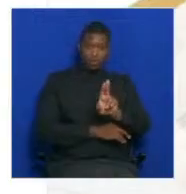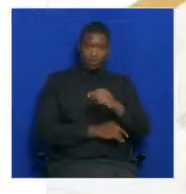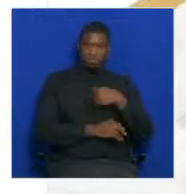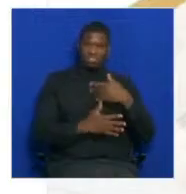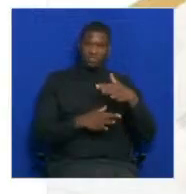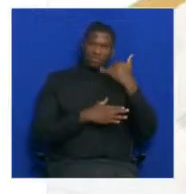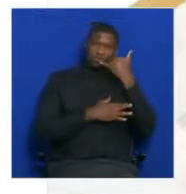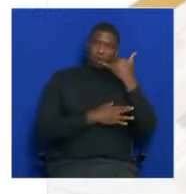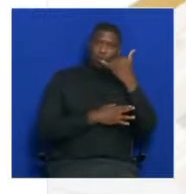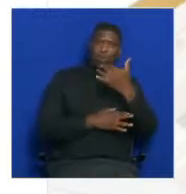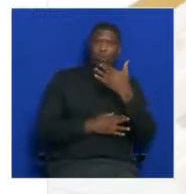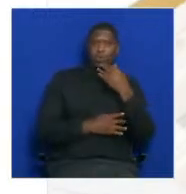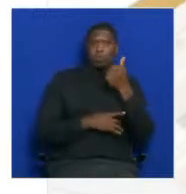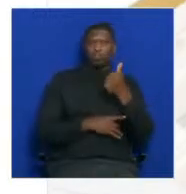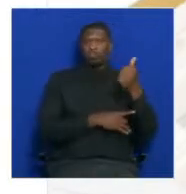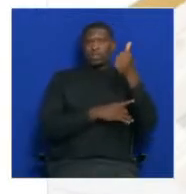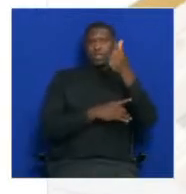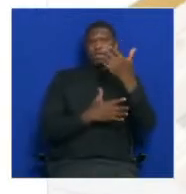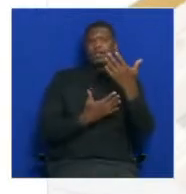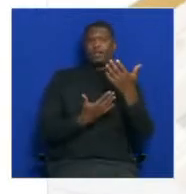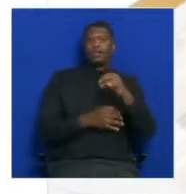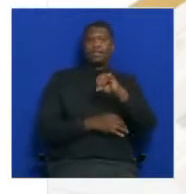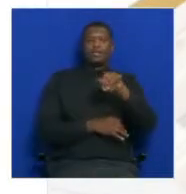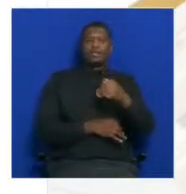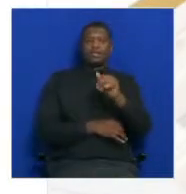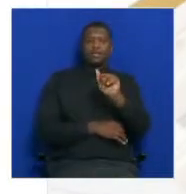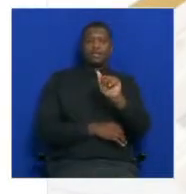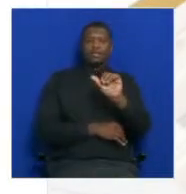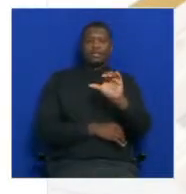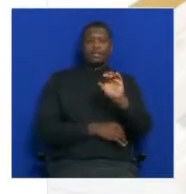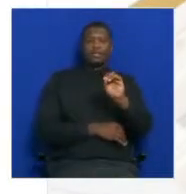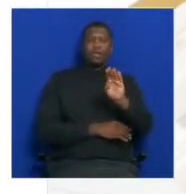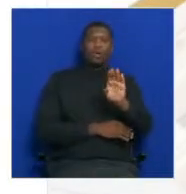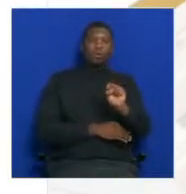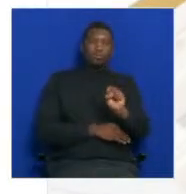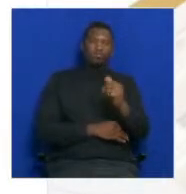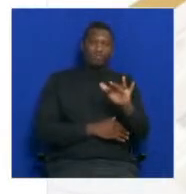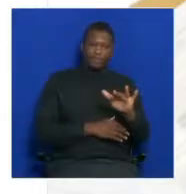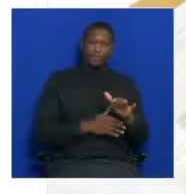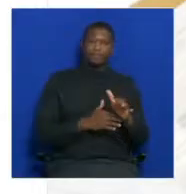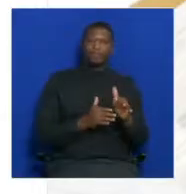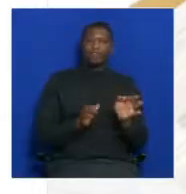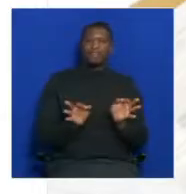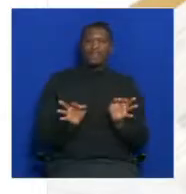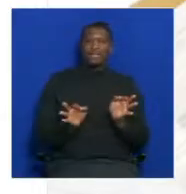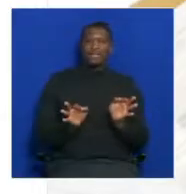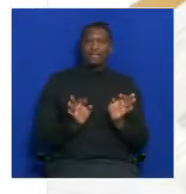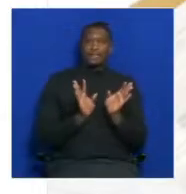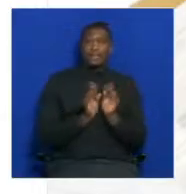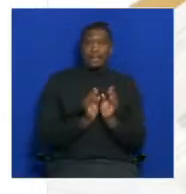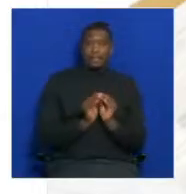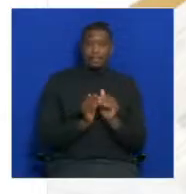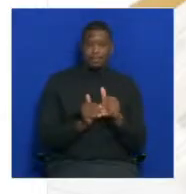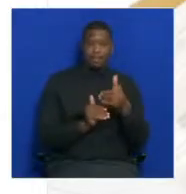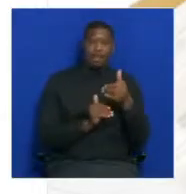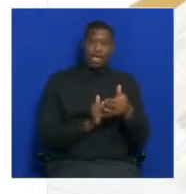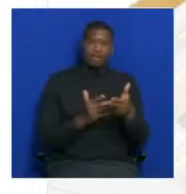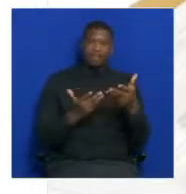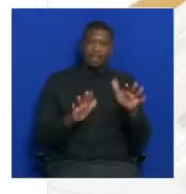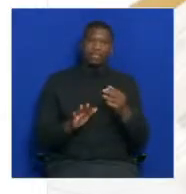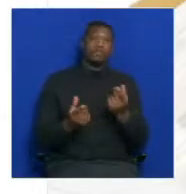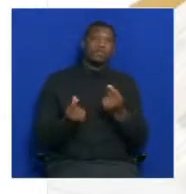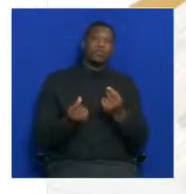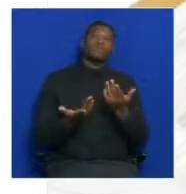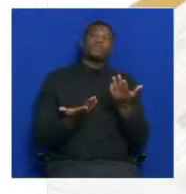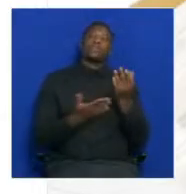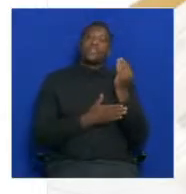and facilitated that meeting. And then I gave Mr. Rapiso that feedback. As I